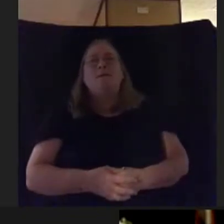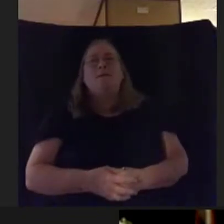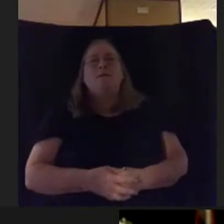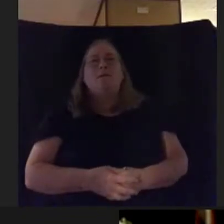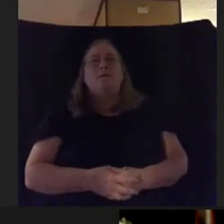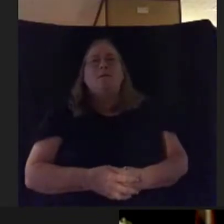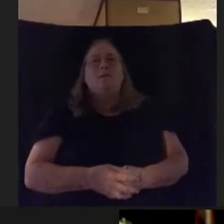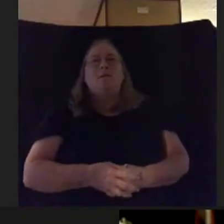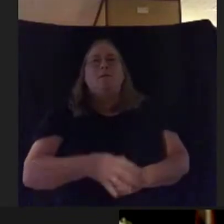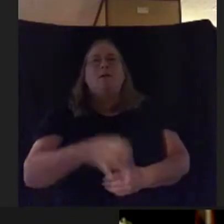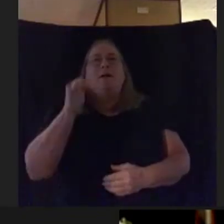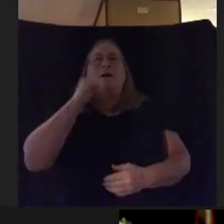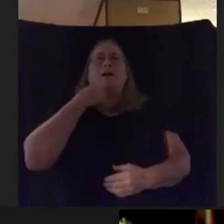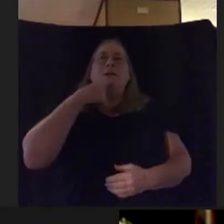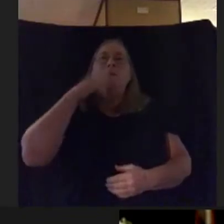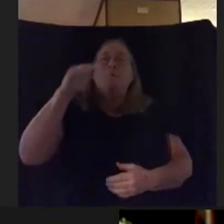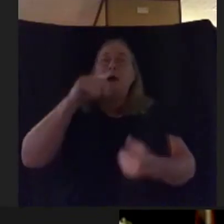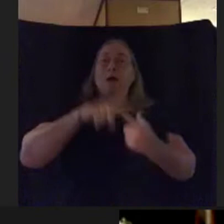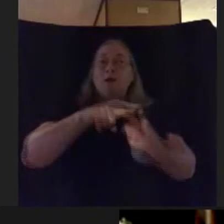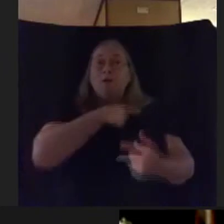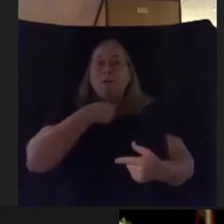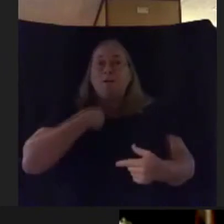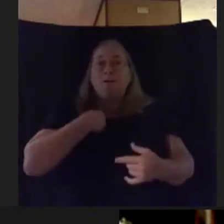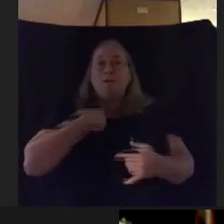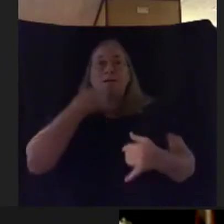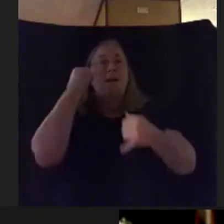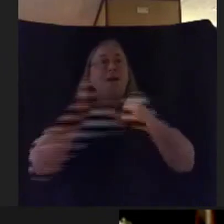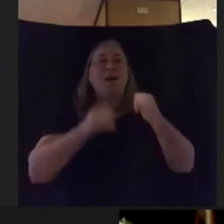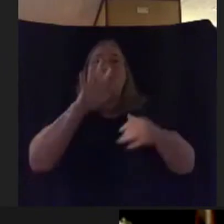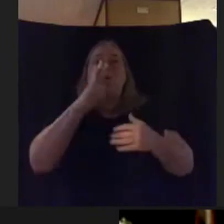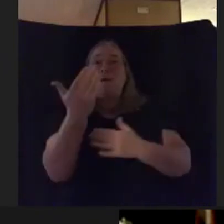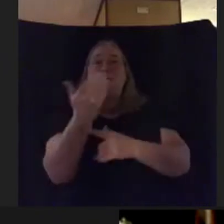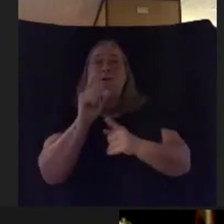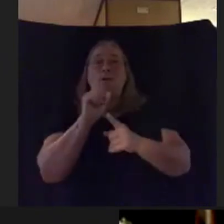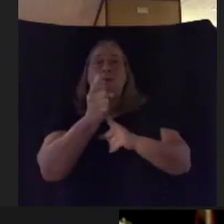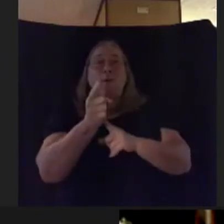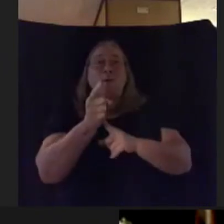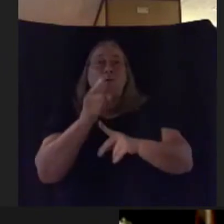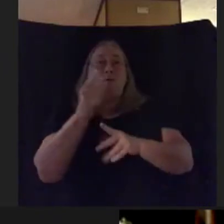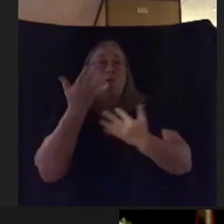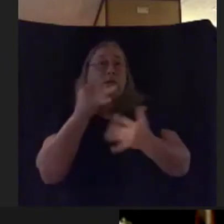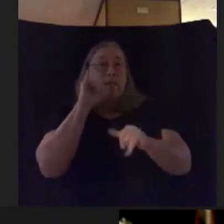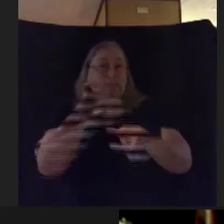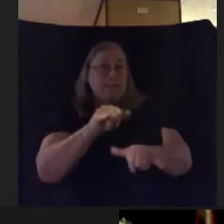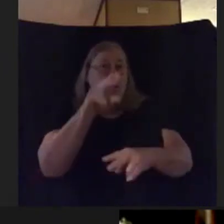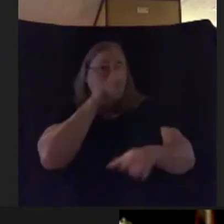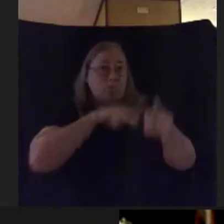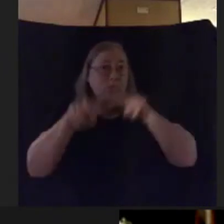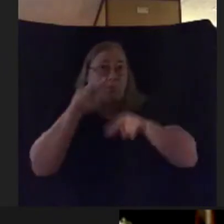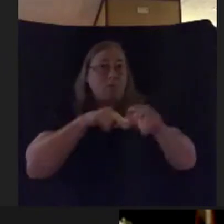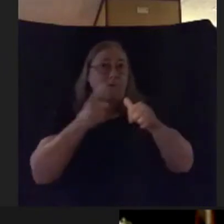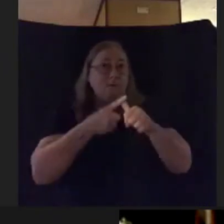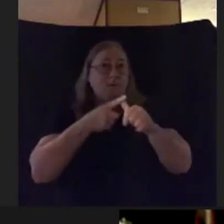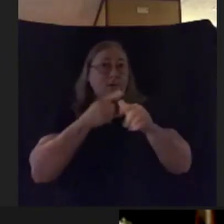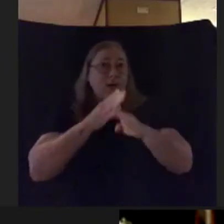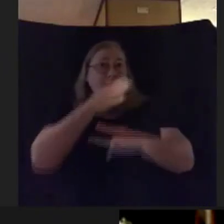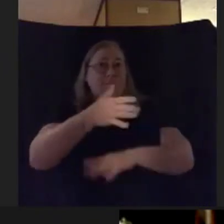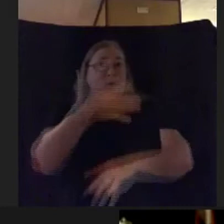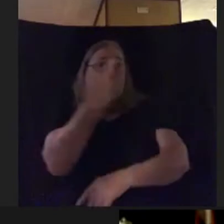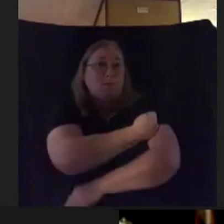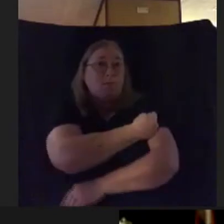so long to us at the end of your 15-minute observation period. So there's a key part about these sites is that these